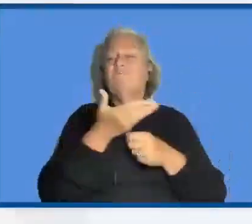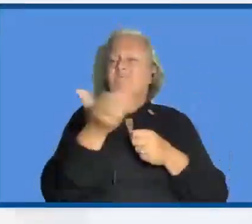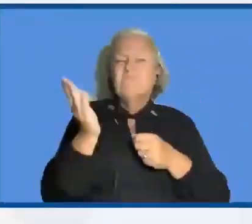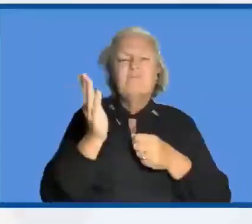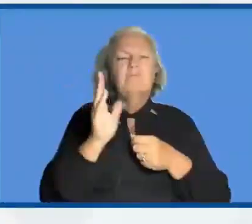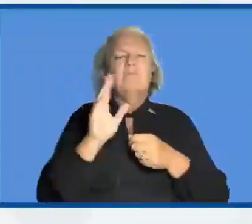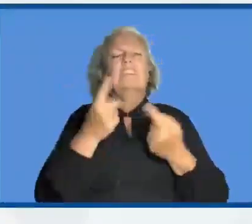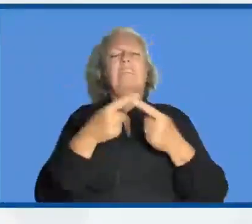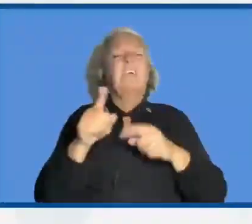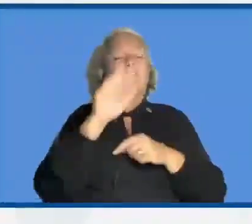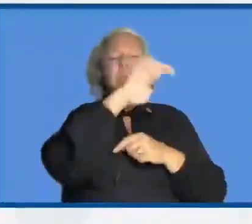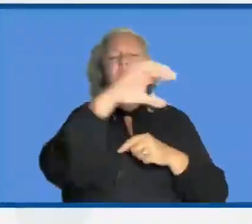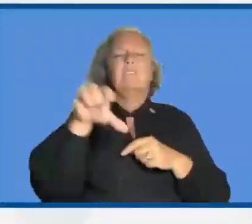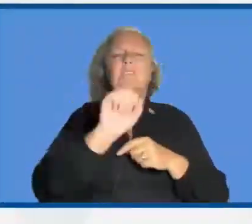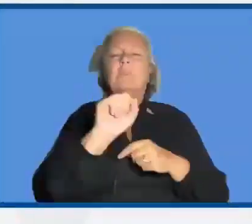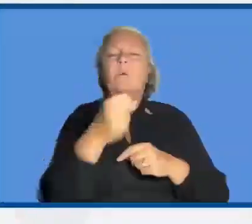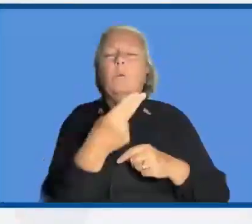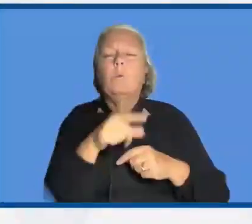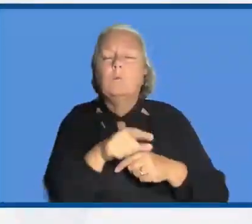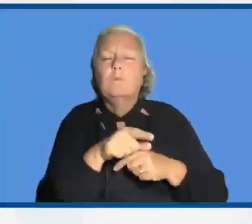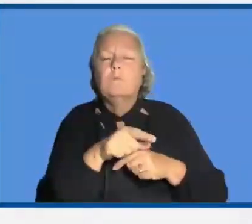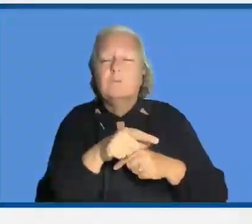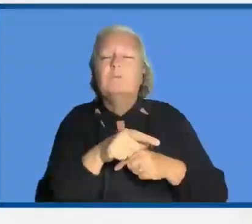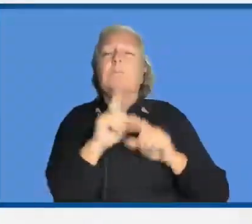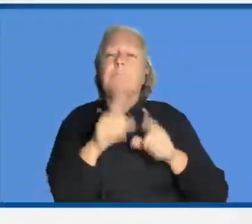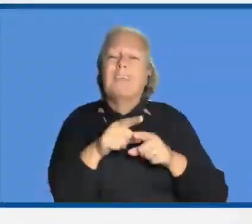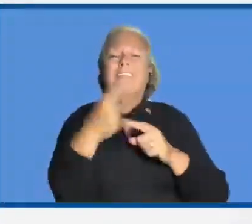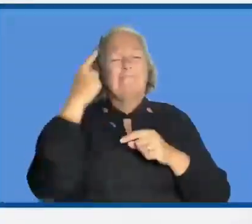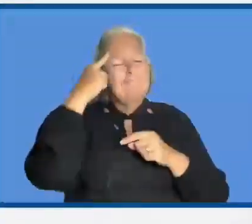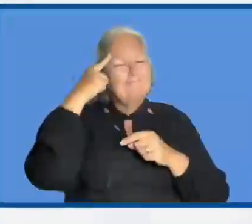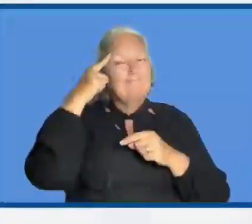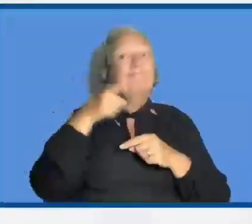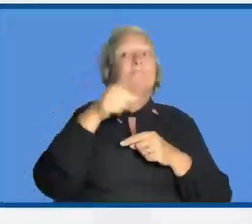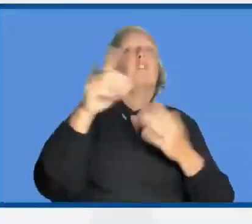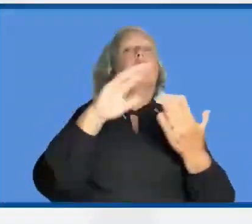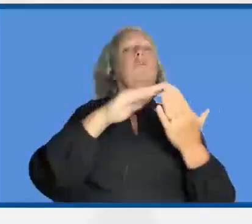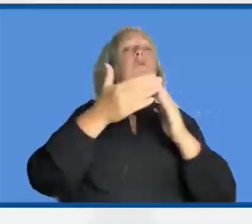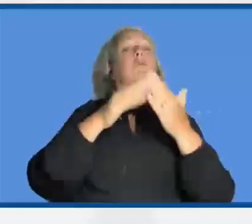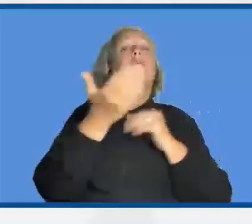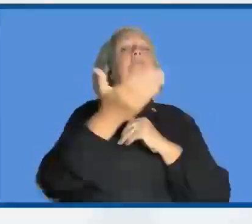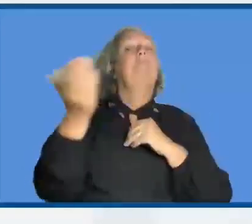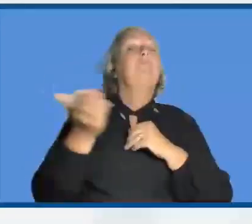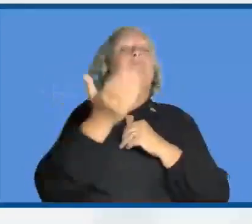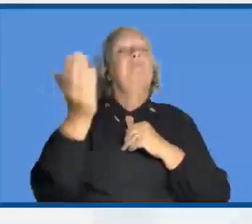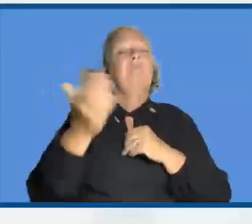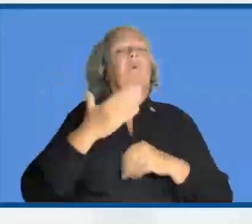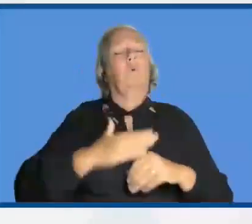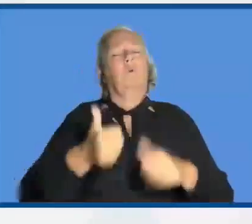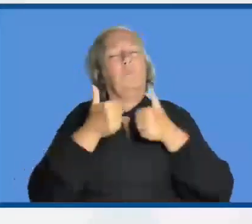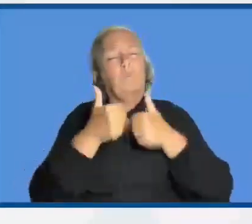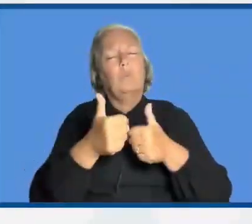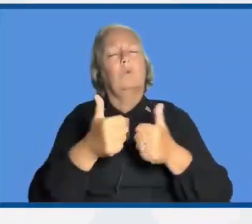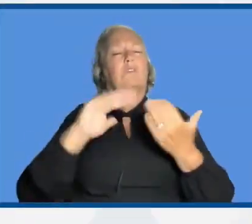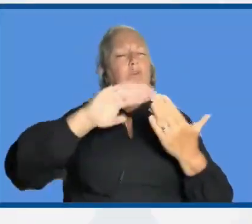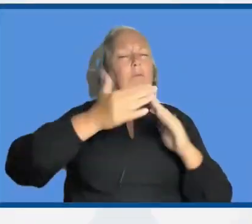be addressed to citizens. We need to have communication so we can reach efficiently everything